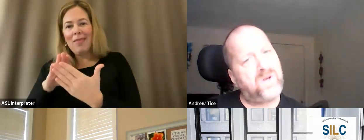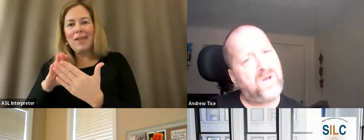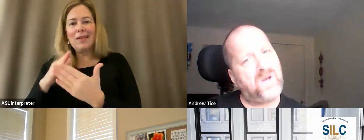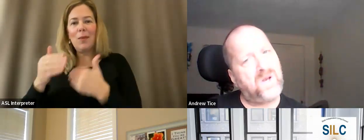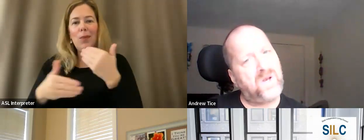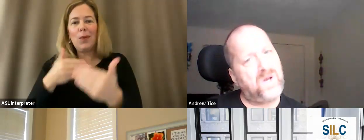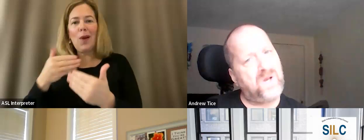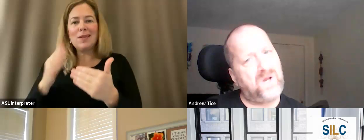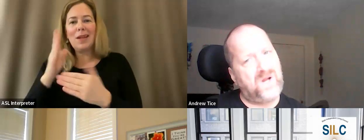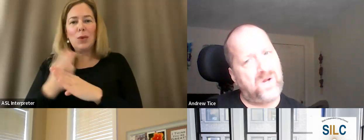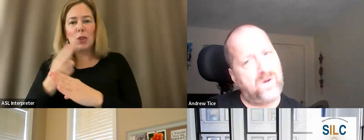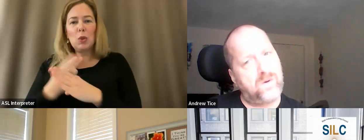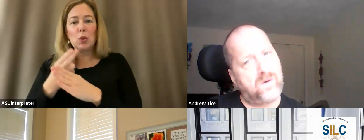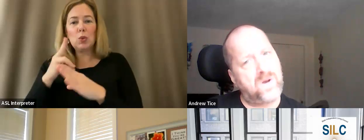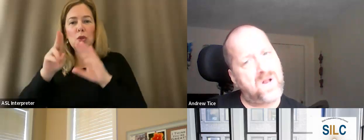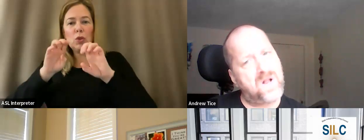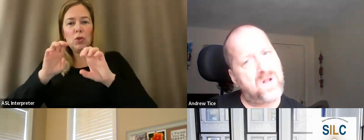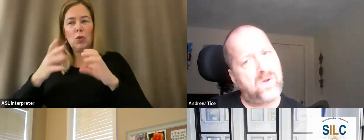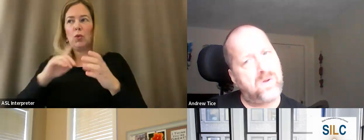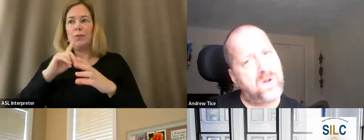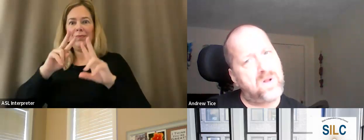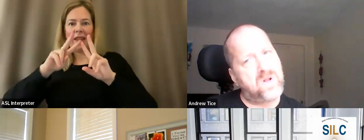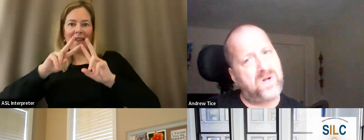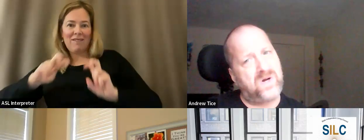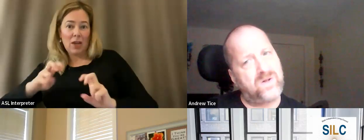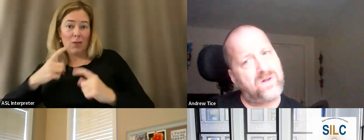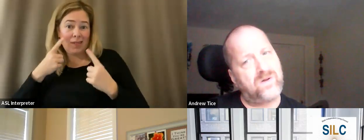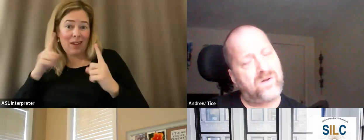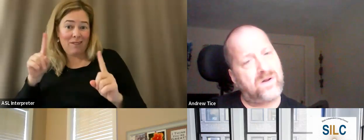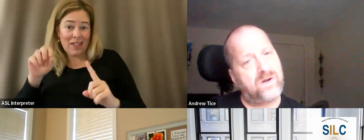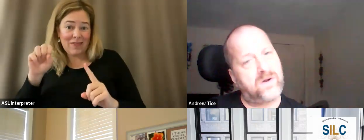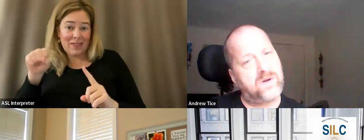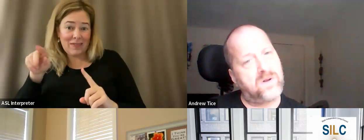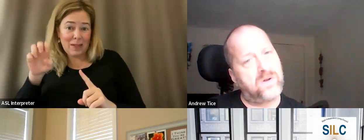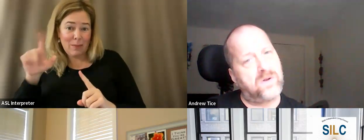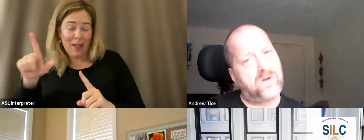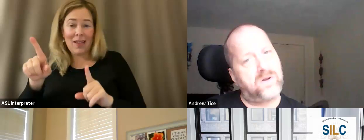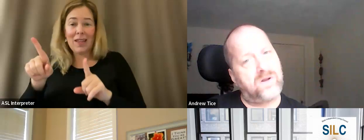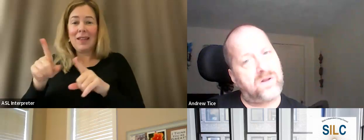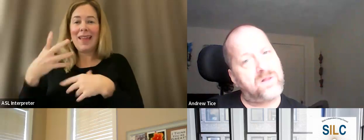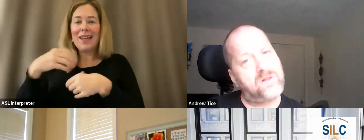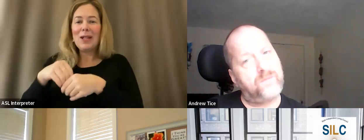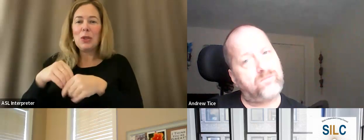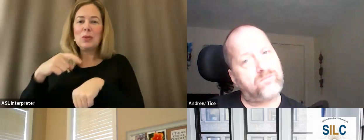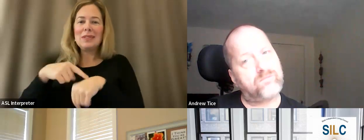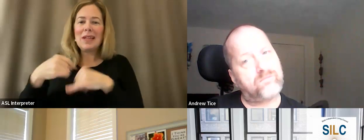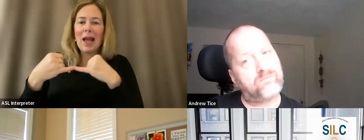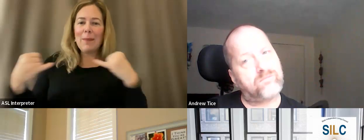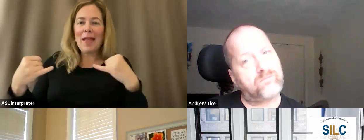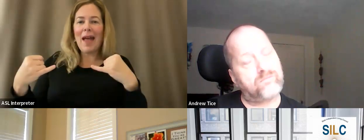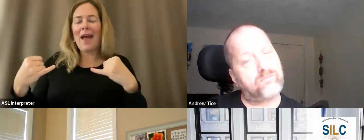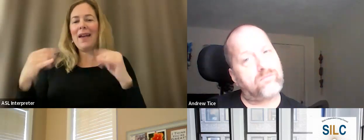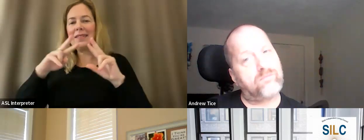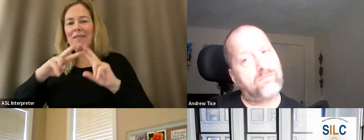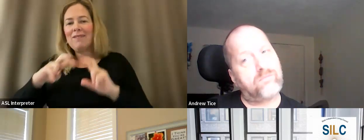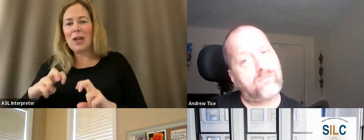the effectiveness of the SPIL, including timelines and evaluation of satisfaction of